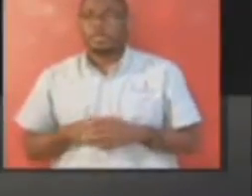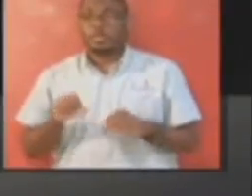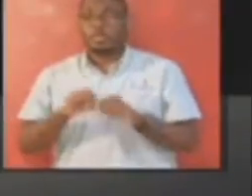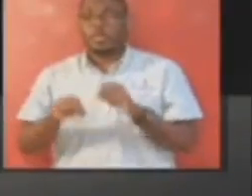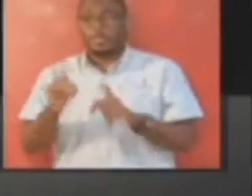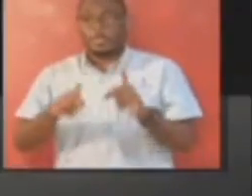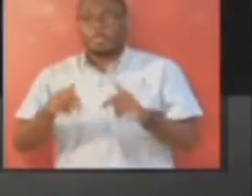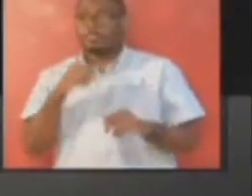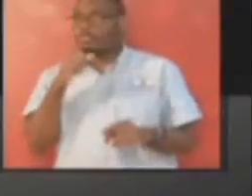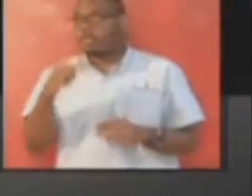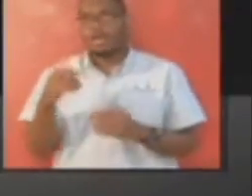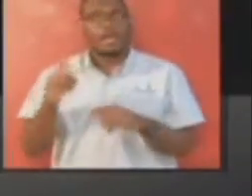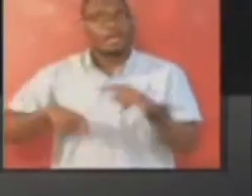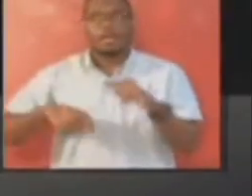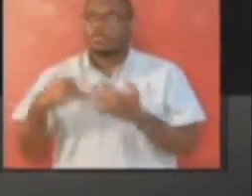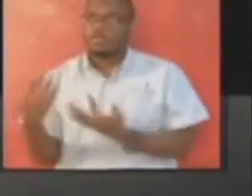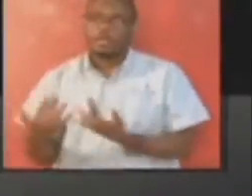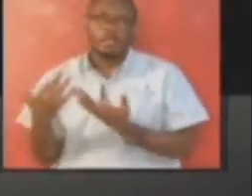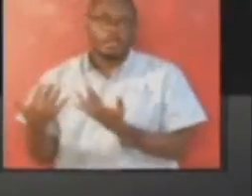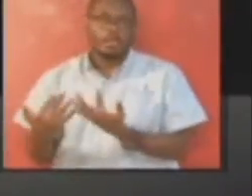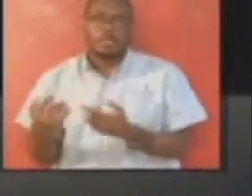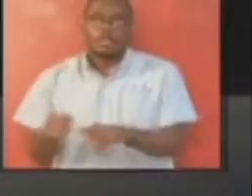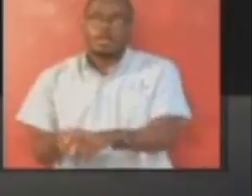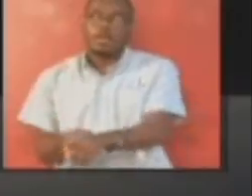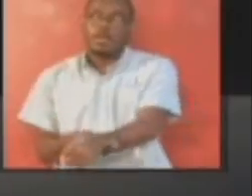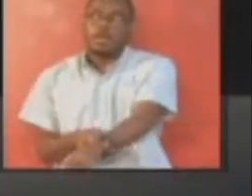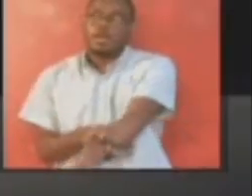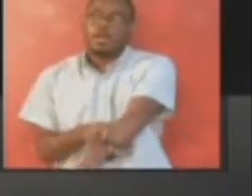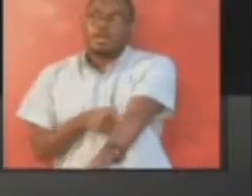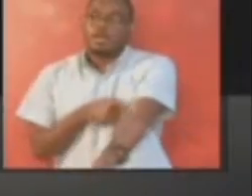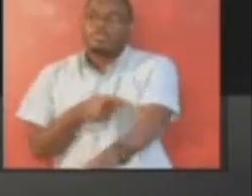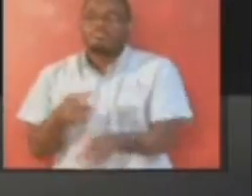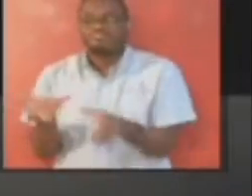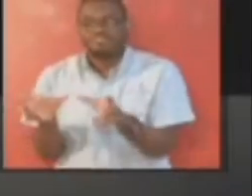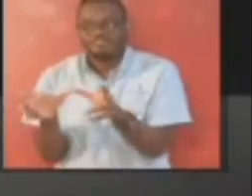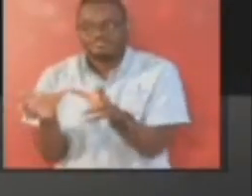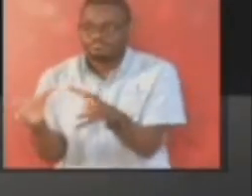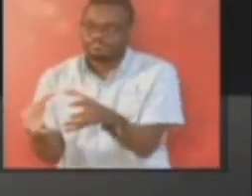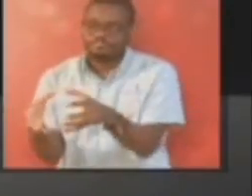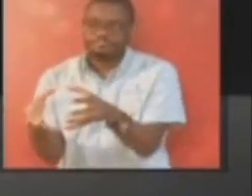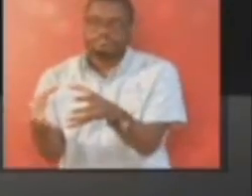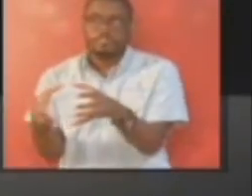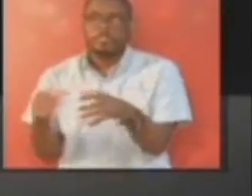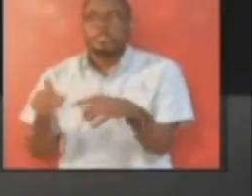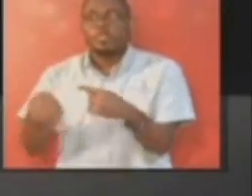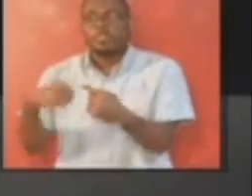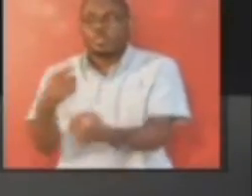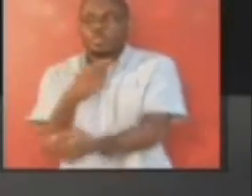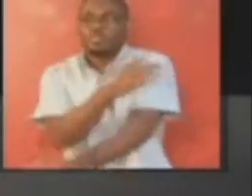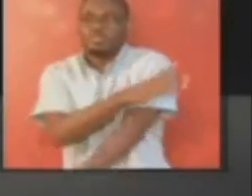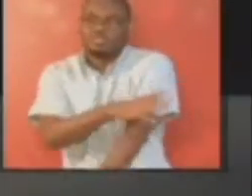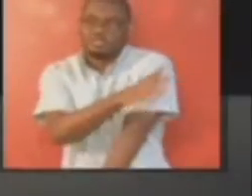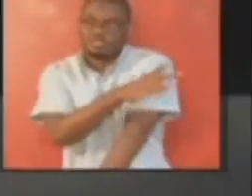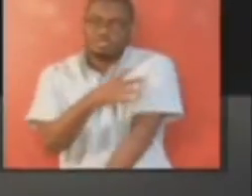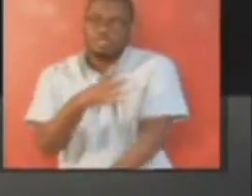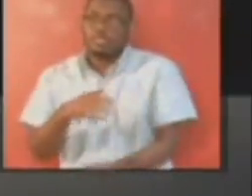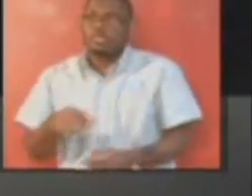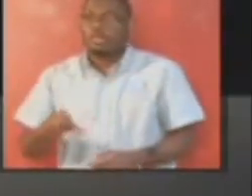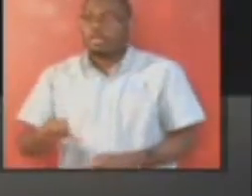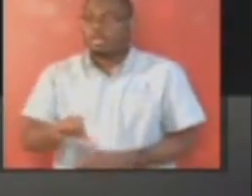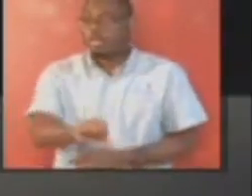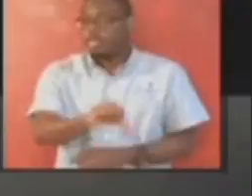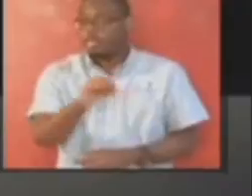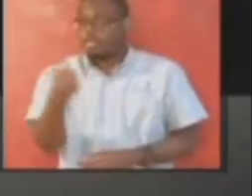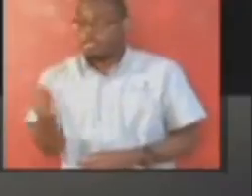and gather and not socially distance properly when they have to go to the clinics? And my second question, a quick question, is